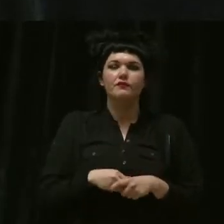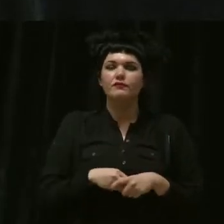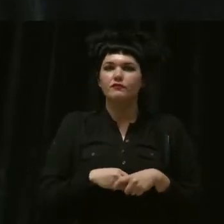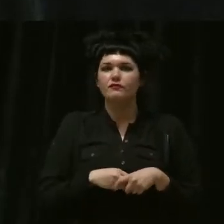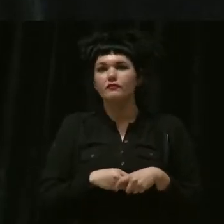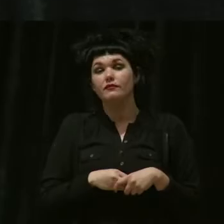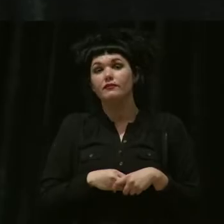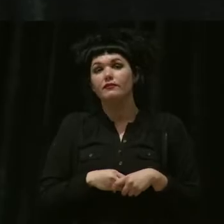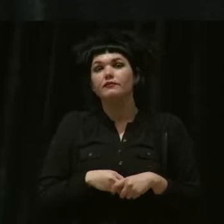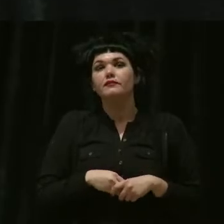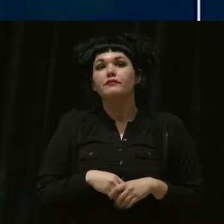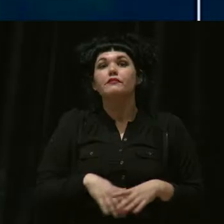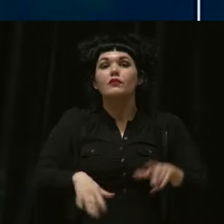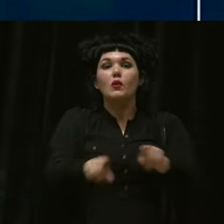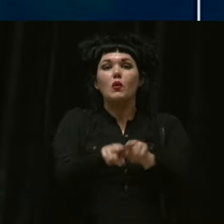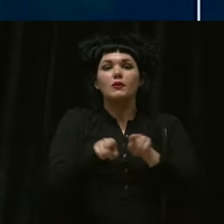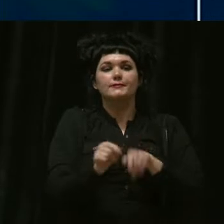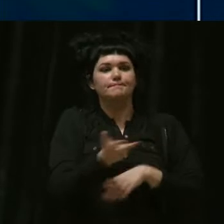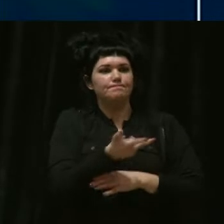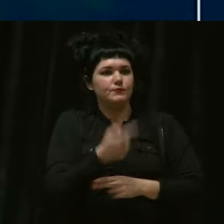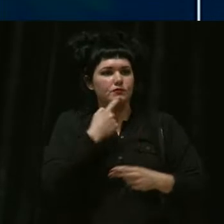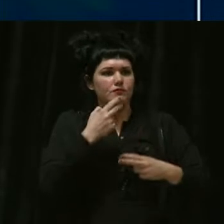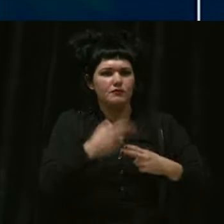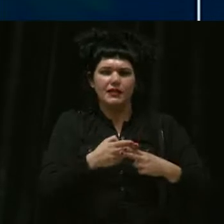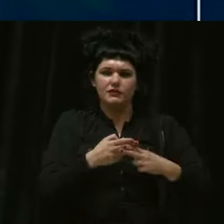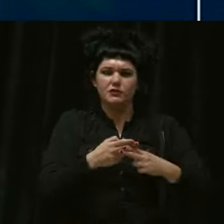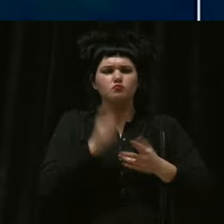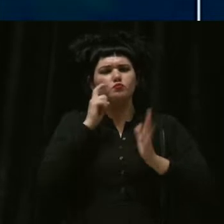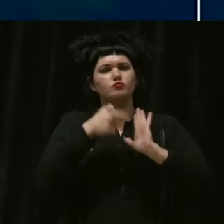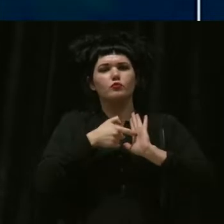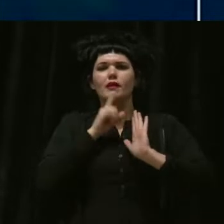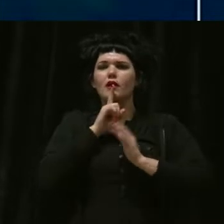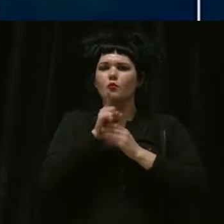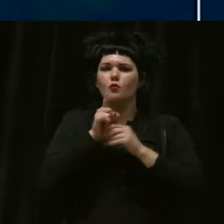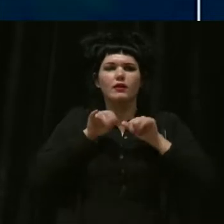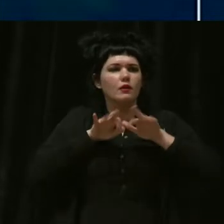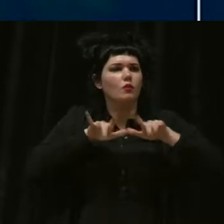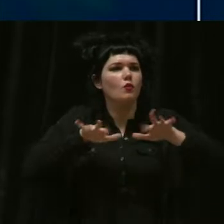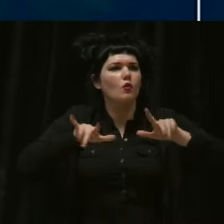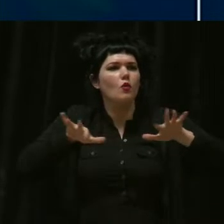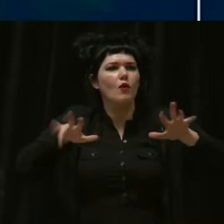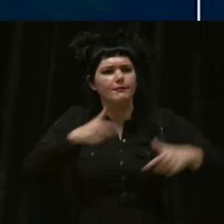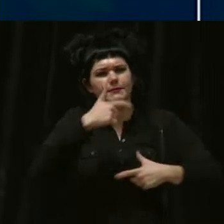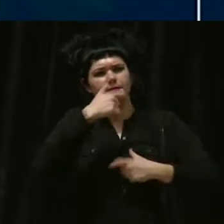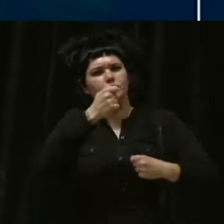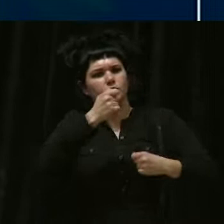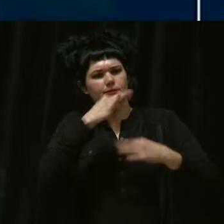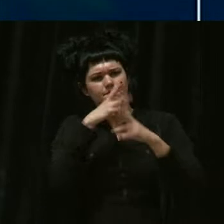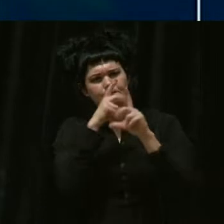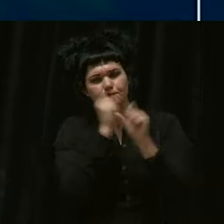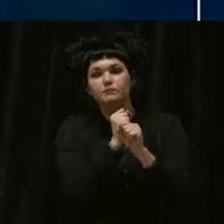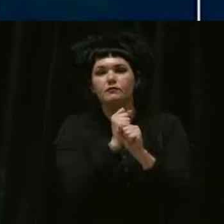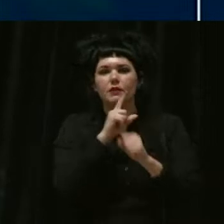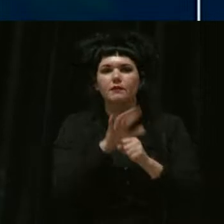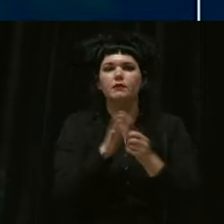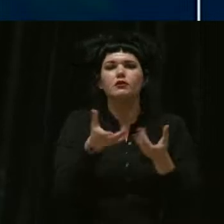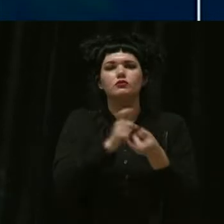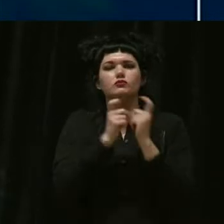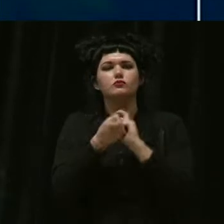sense that there was a widespread interest and commitment to create a deeper culture of change and